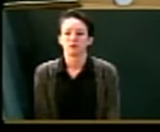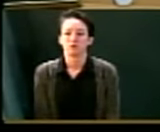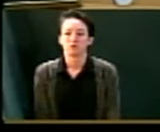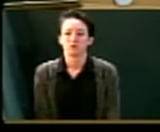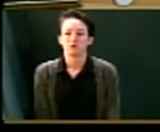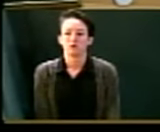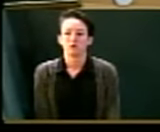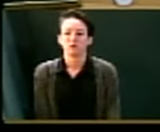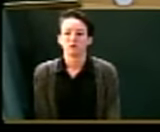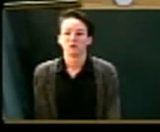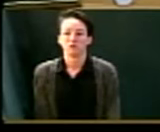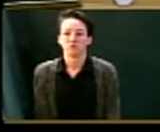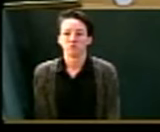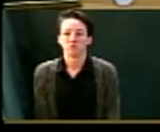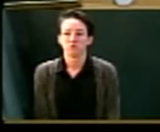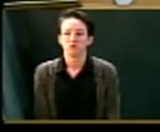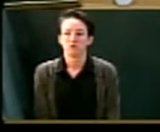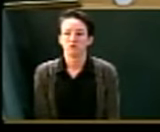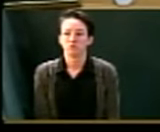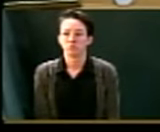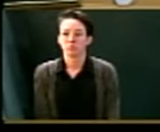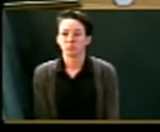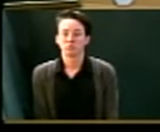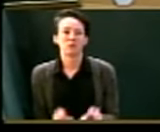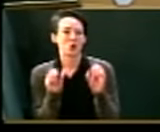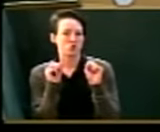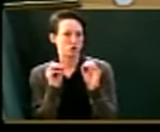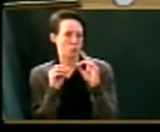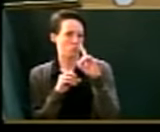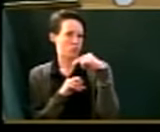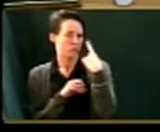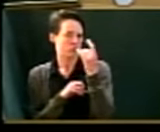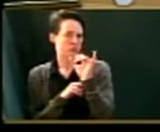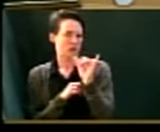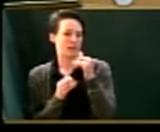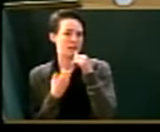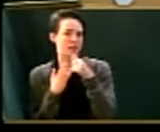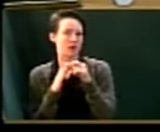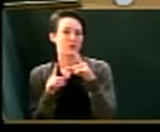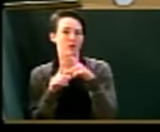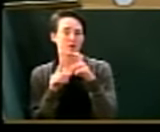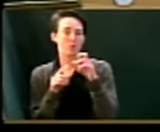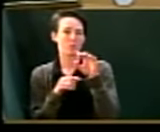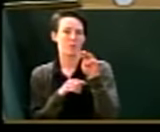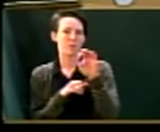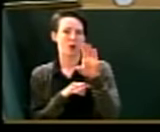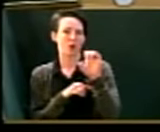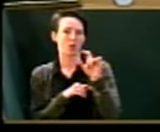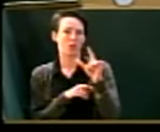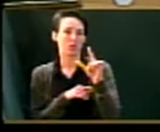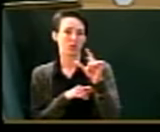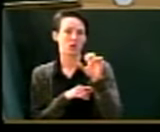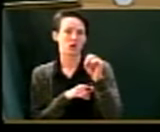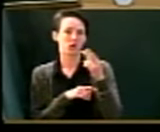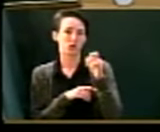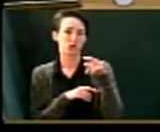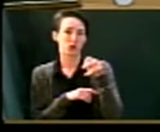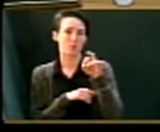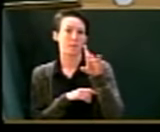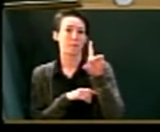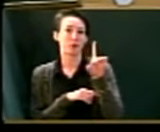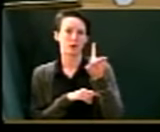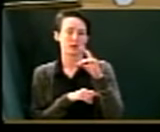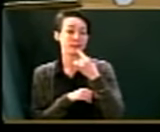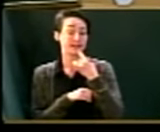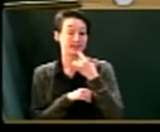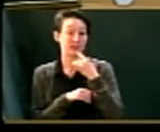So. Yes. It looks like this letter from Michael Shepherd is stating, though, is this